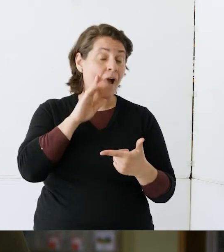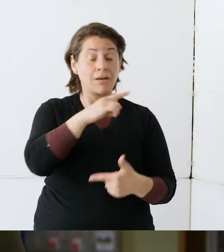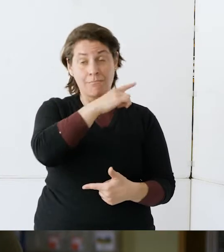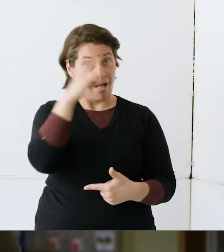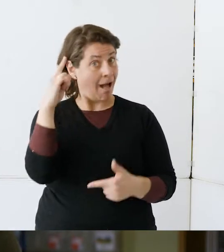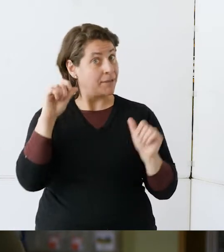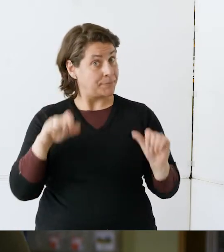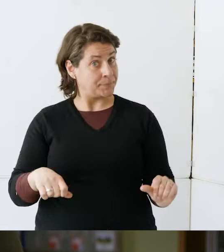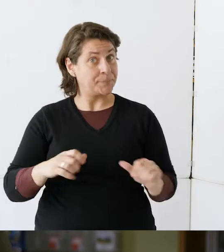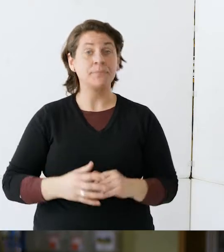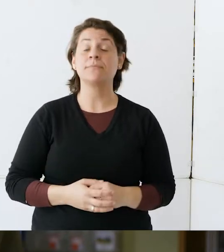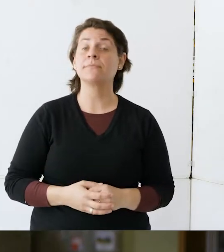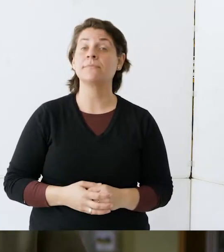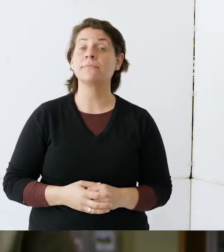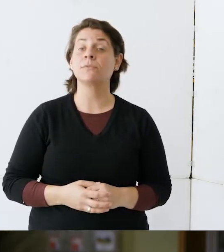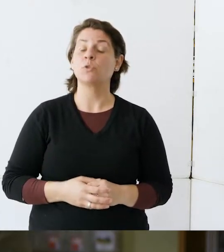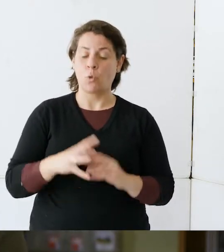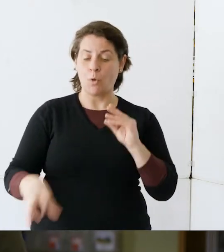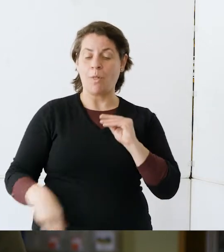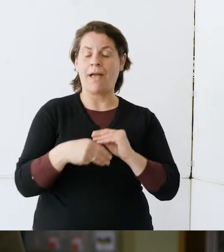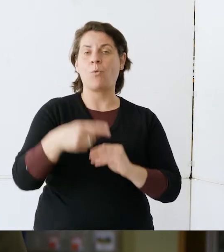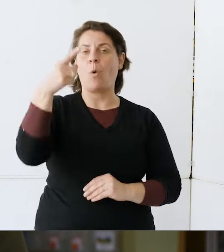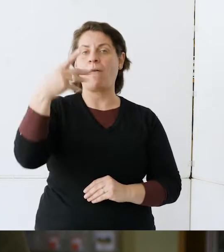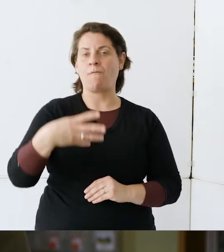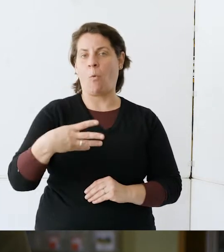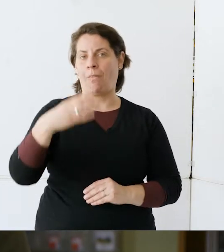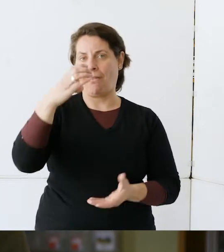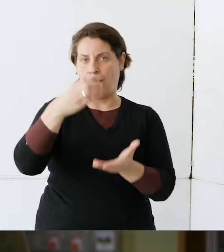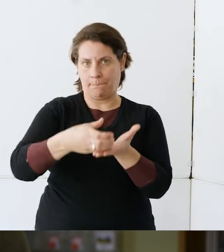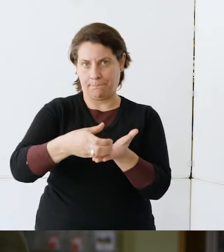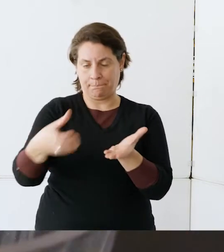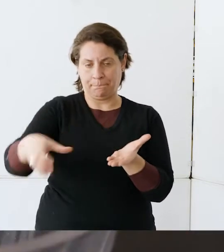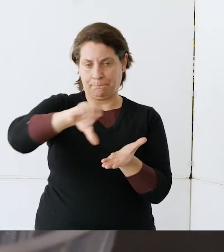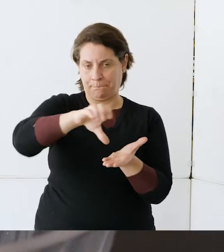color and a black color. So we're going to put 1/4 cup